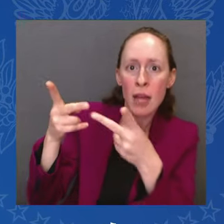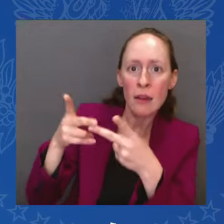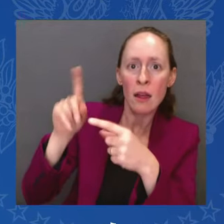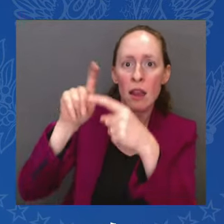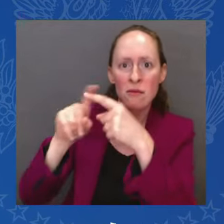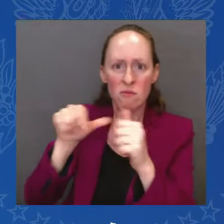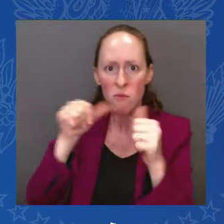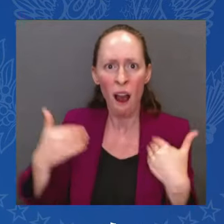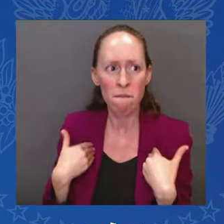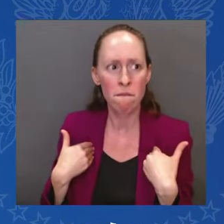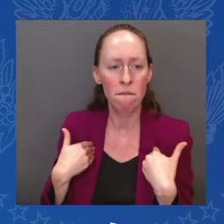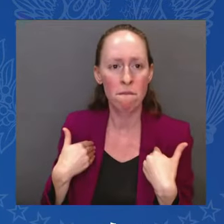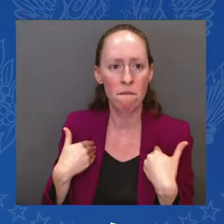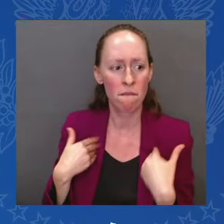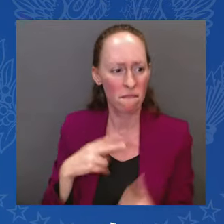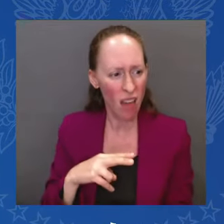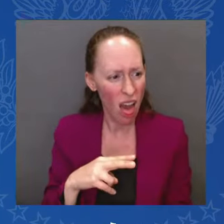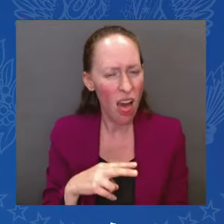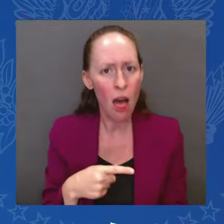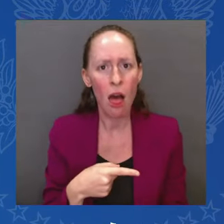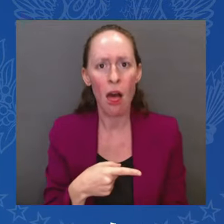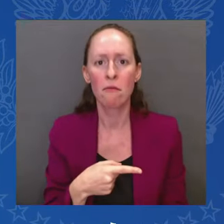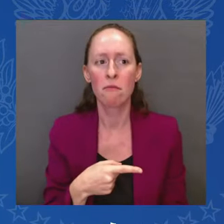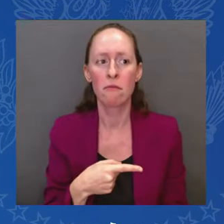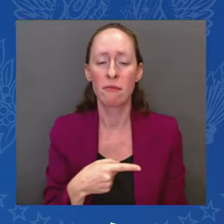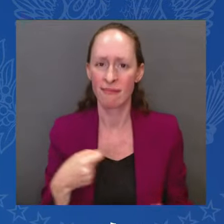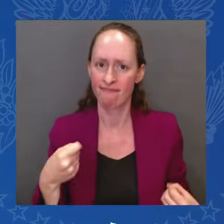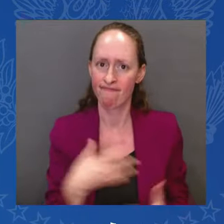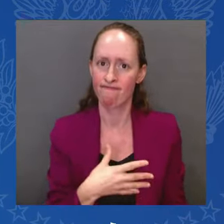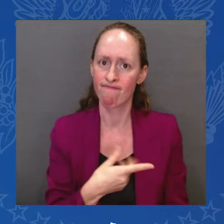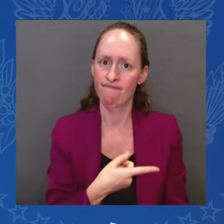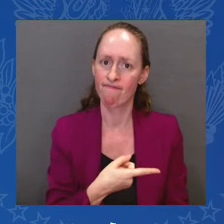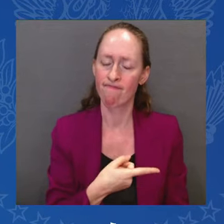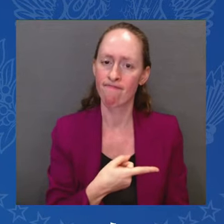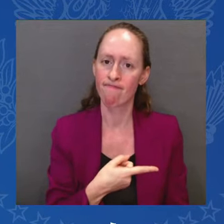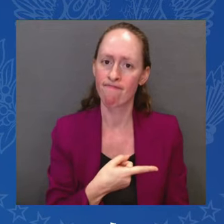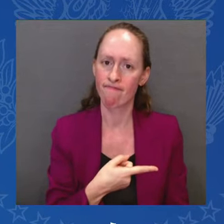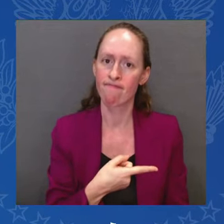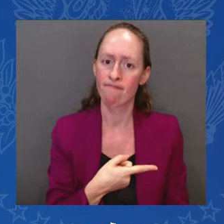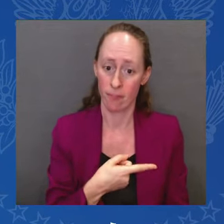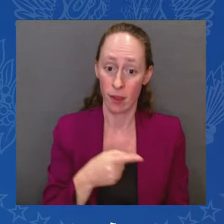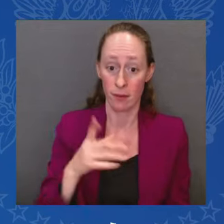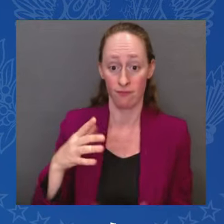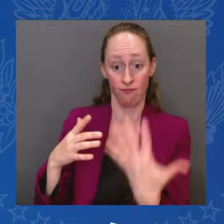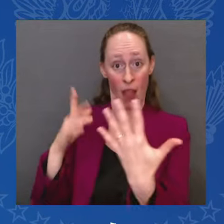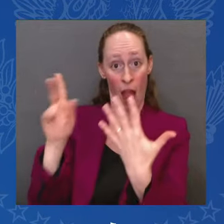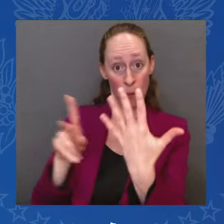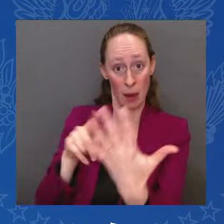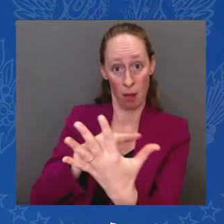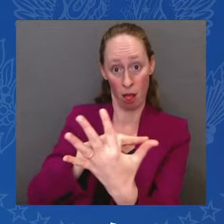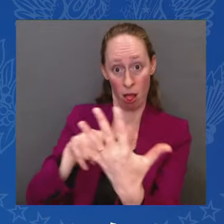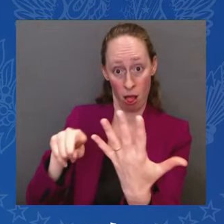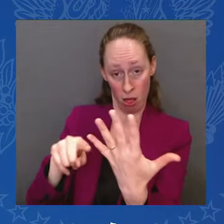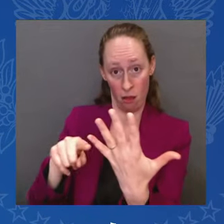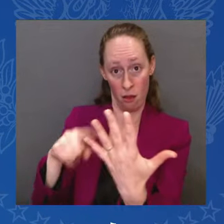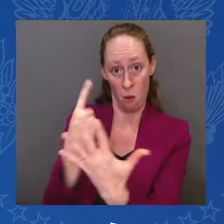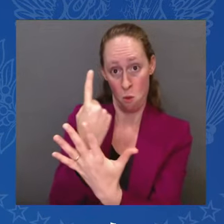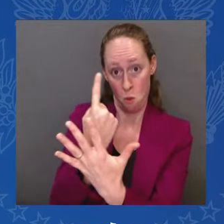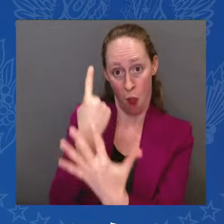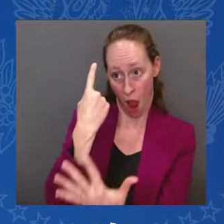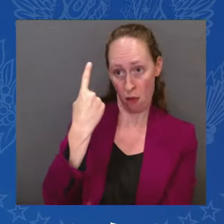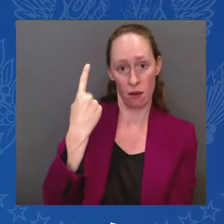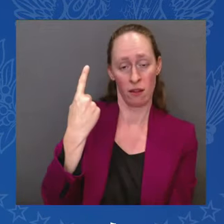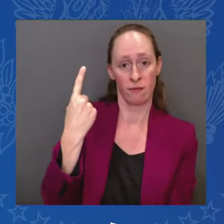In our country today, 1 in 5 people has lost a family member to gun violence. Across